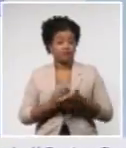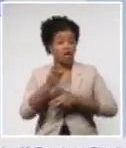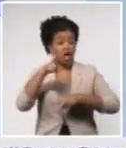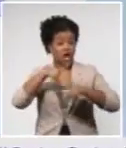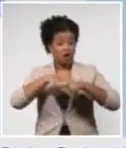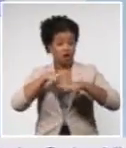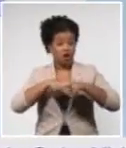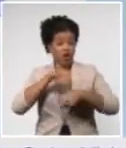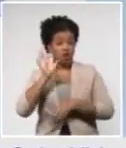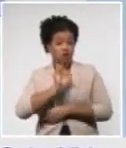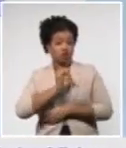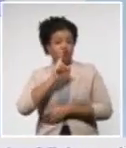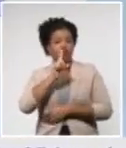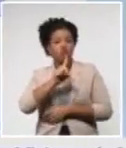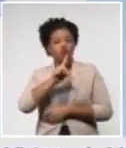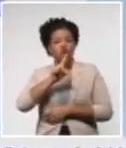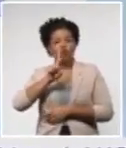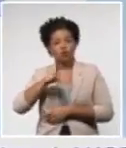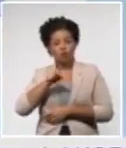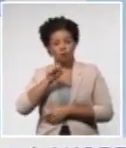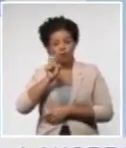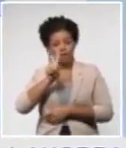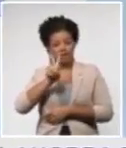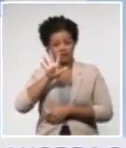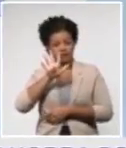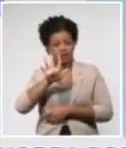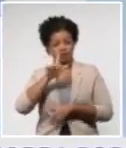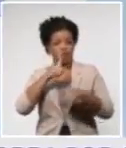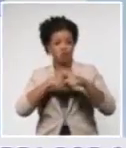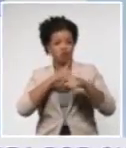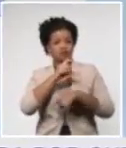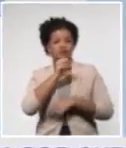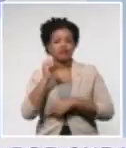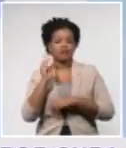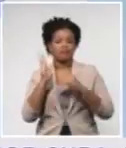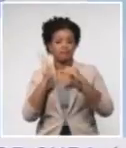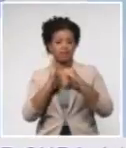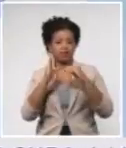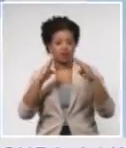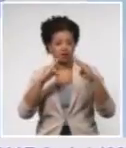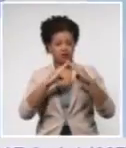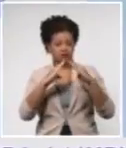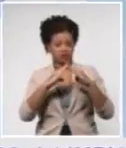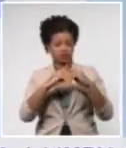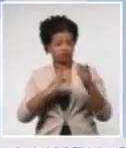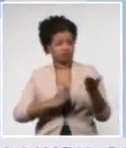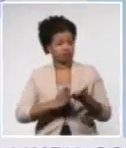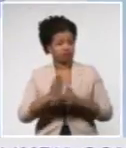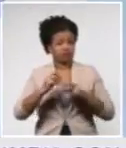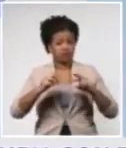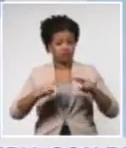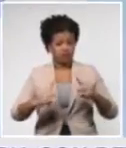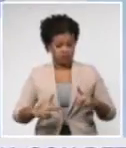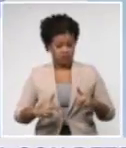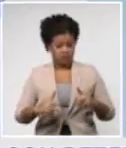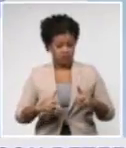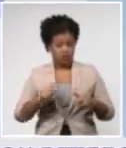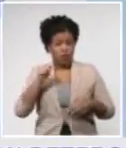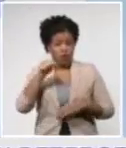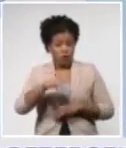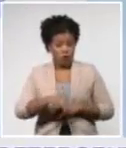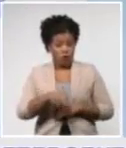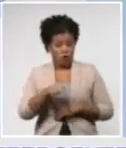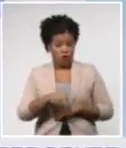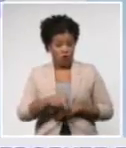highest rate. It is followed by Matanzas with a rate similar to yesterday, 1.25 per 100,000 inhabitants. And